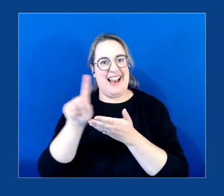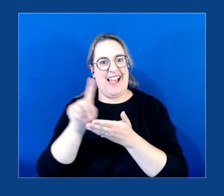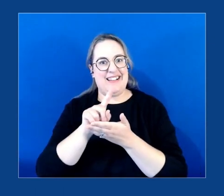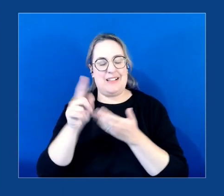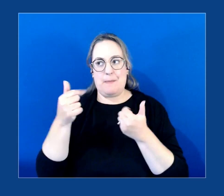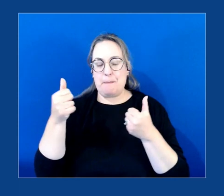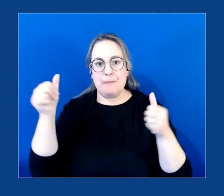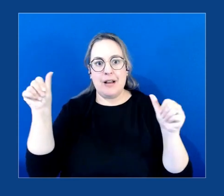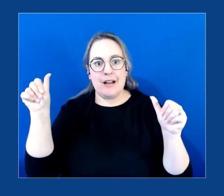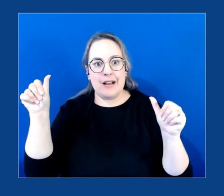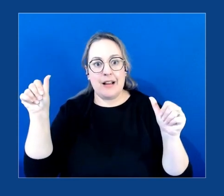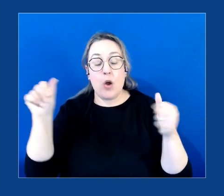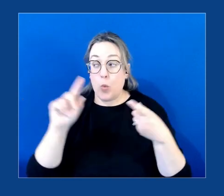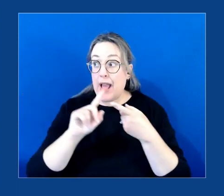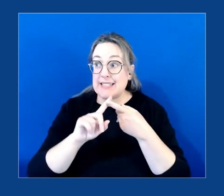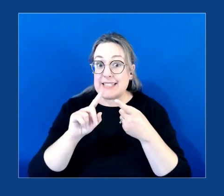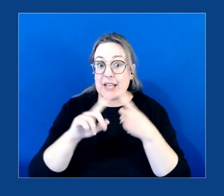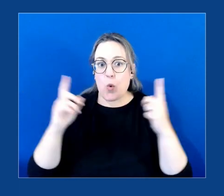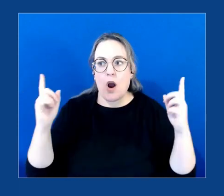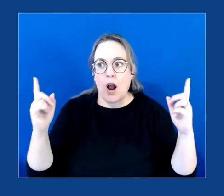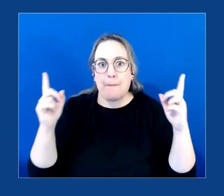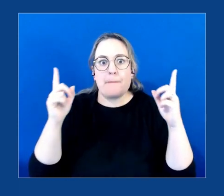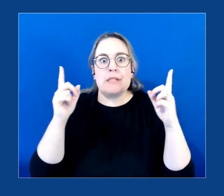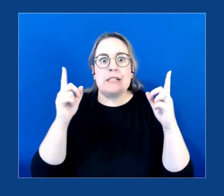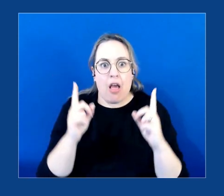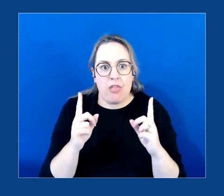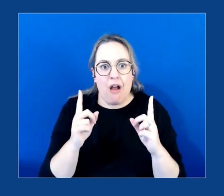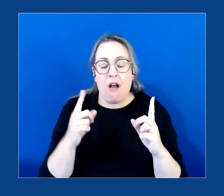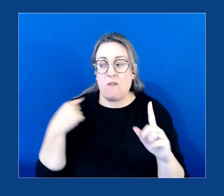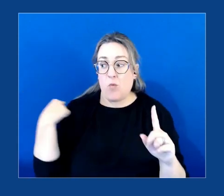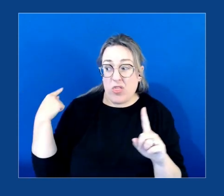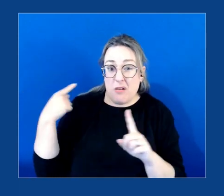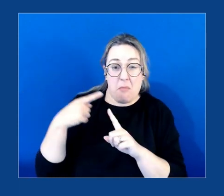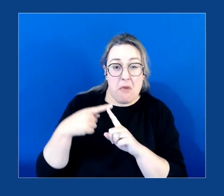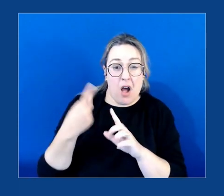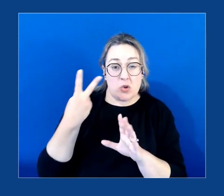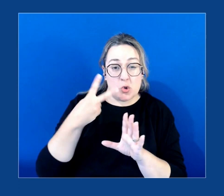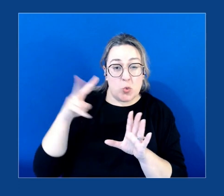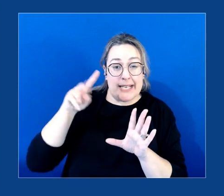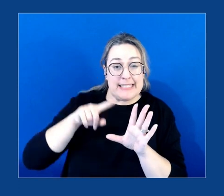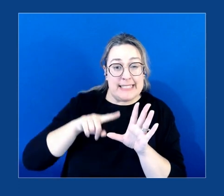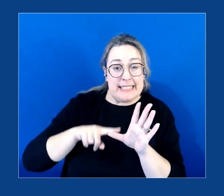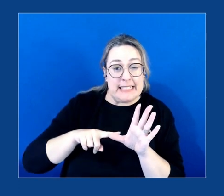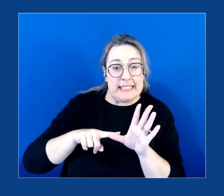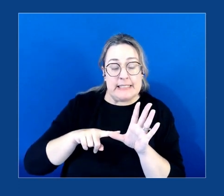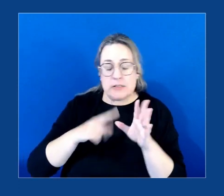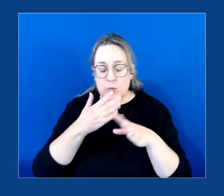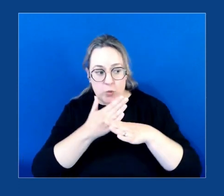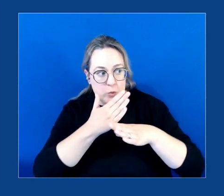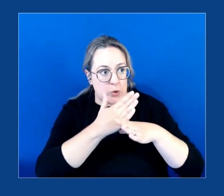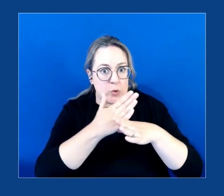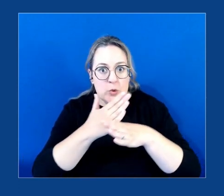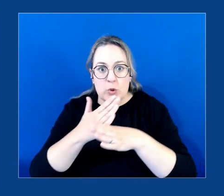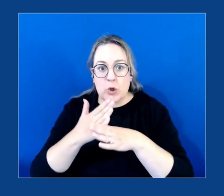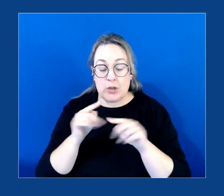We're still coming together. Over the past 20 years, this symposium, which